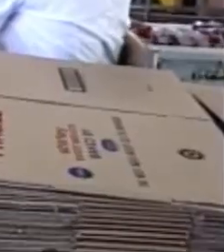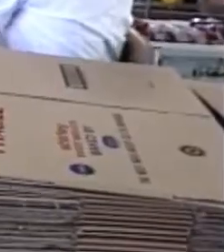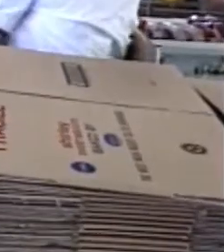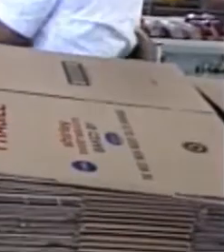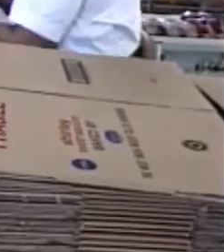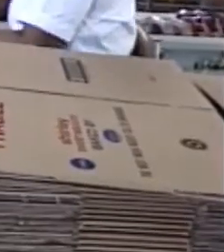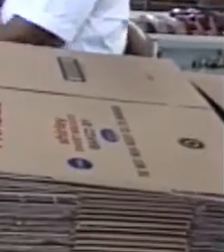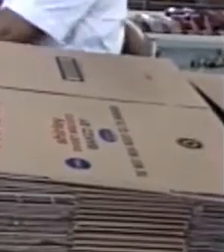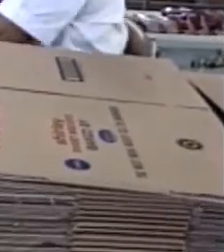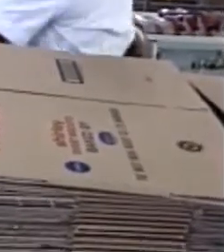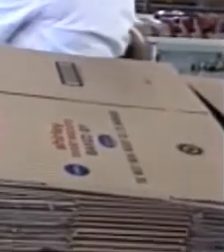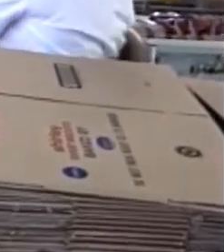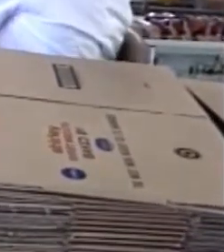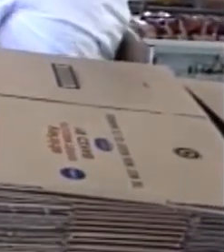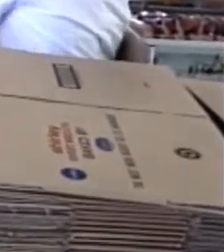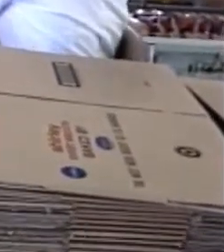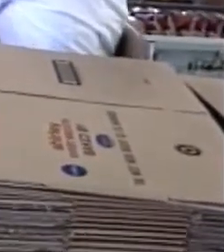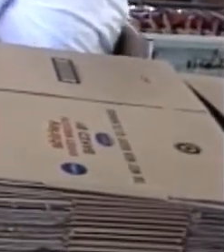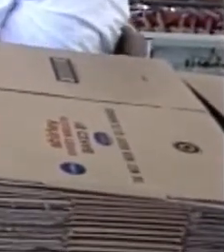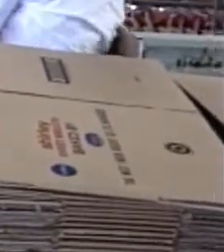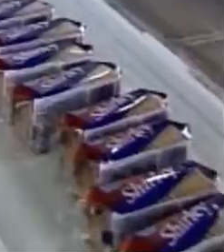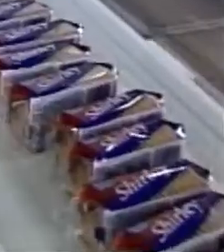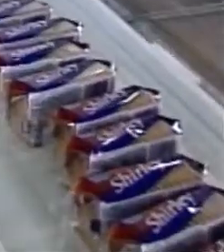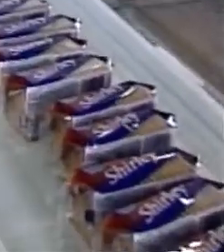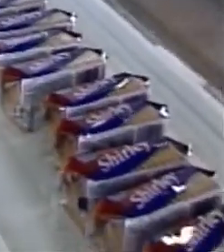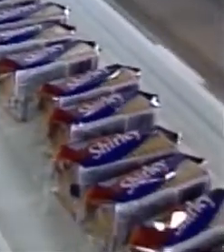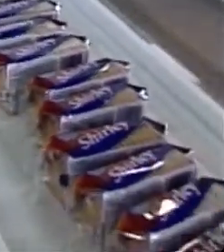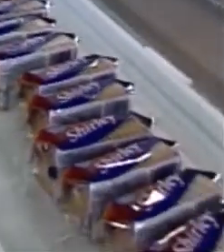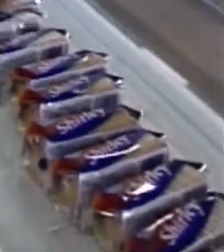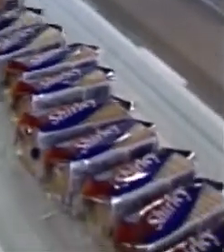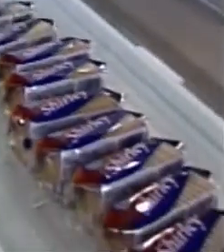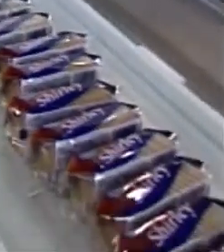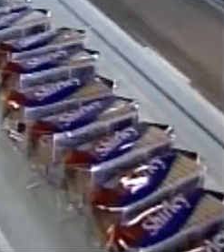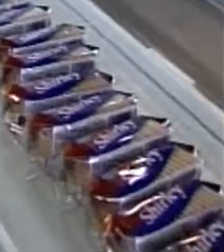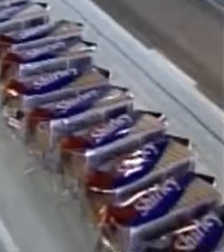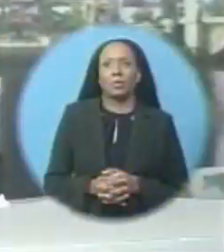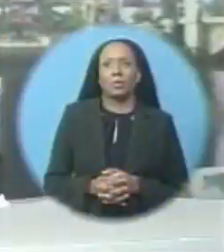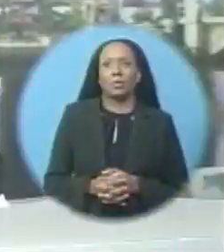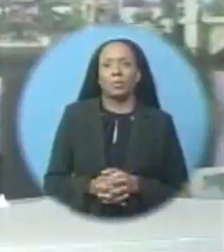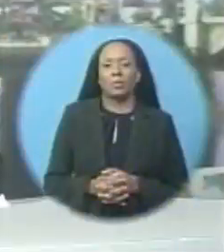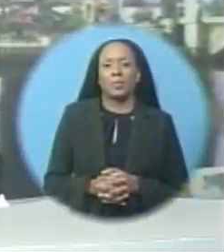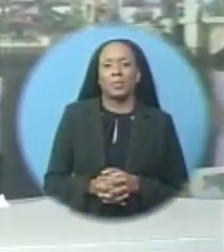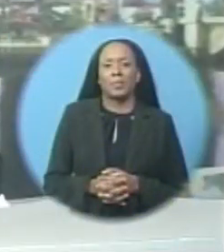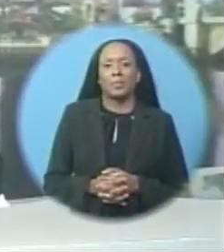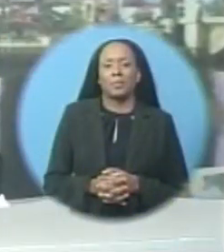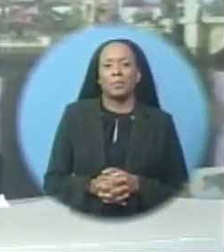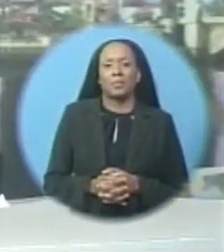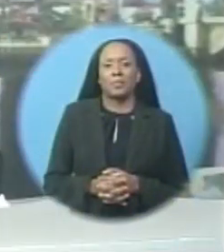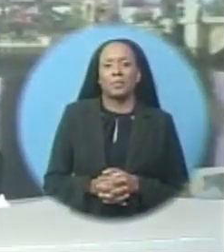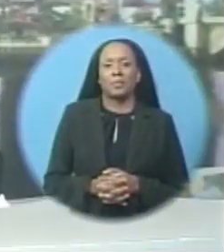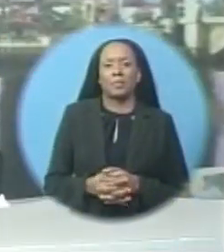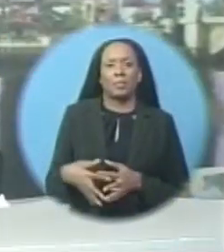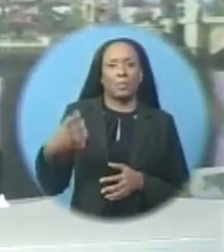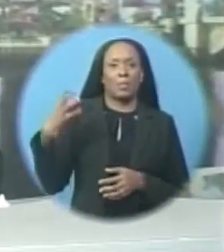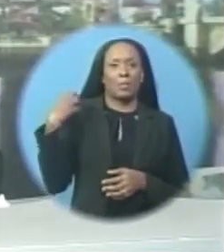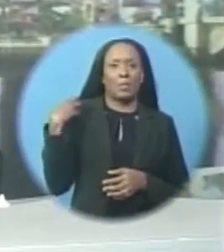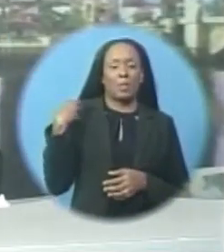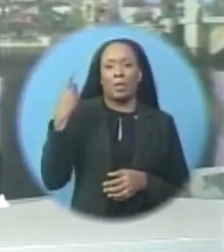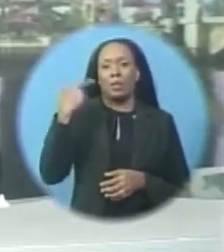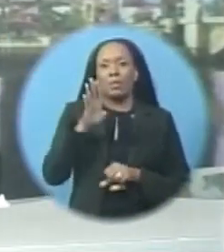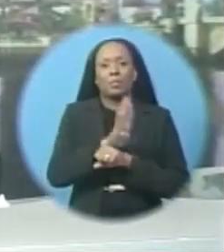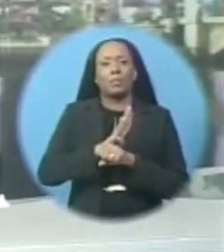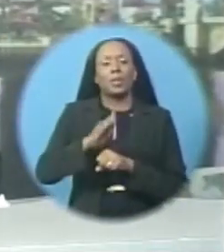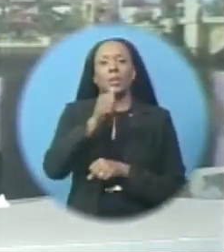the economies in which the company does business have only modest growth prospects. One of the Barbados